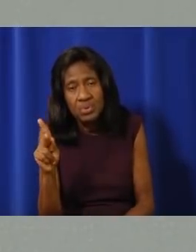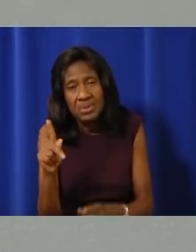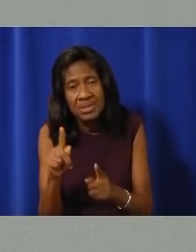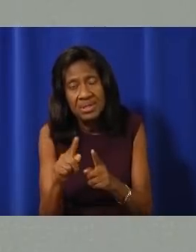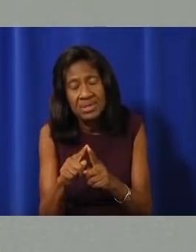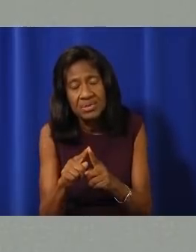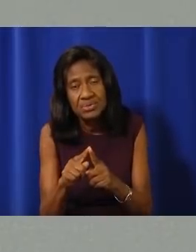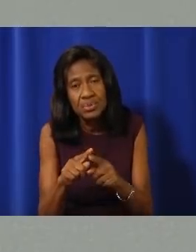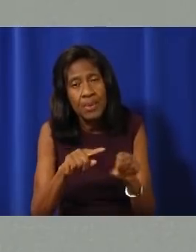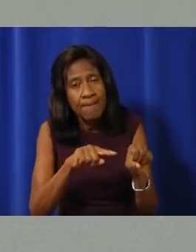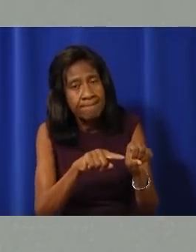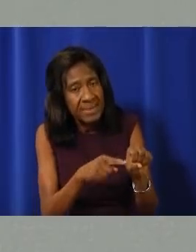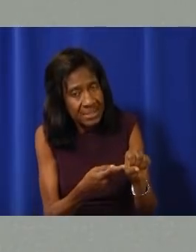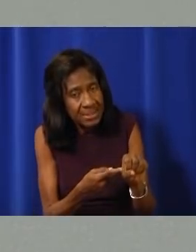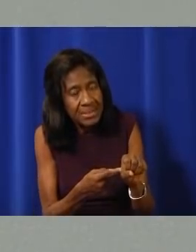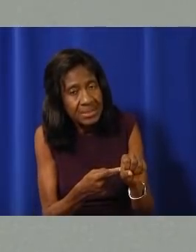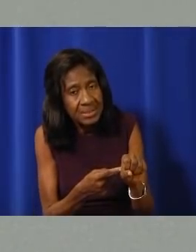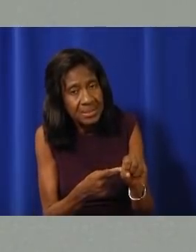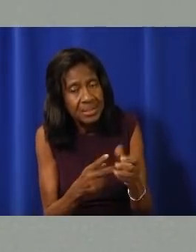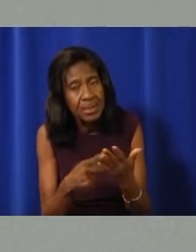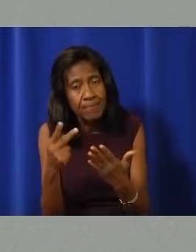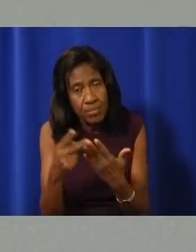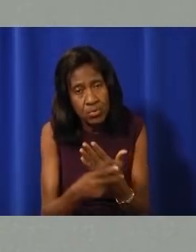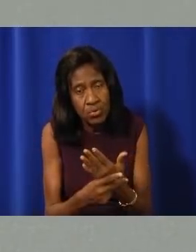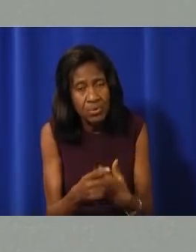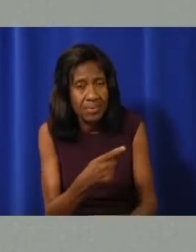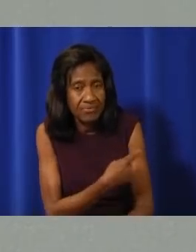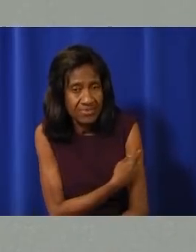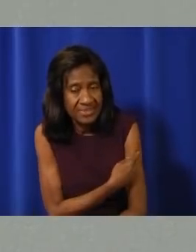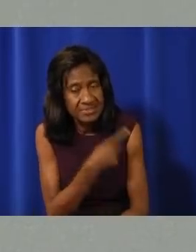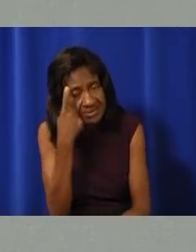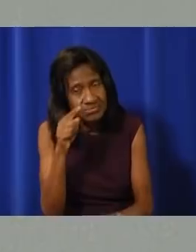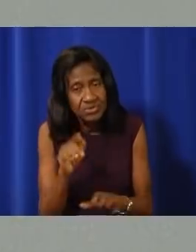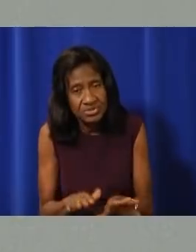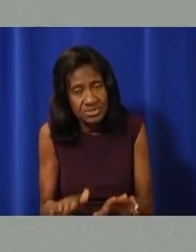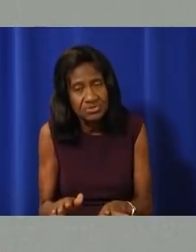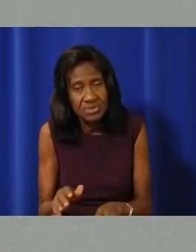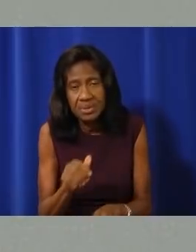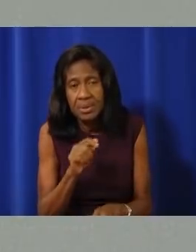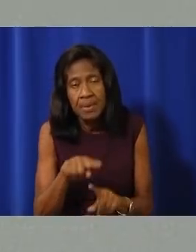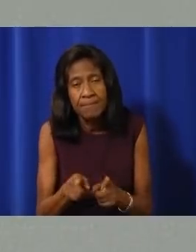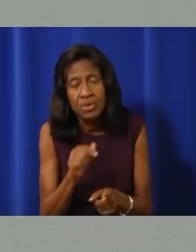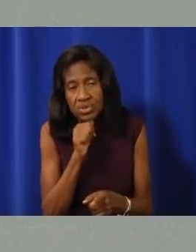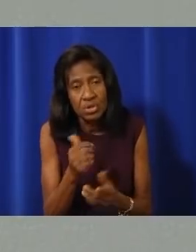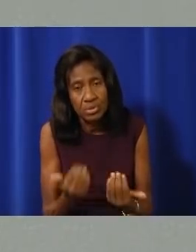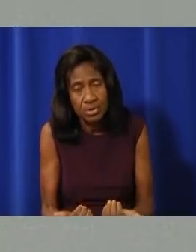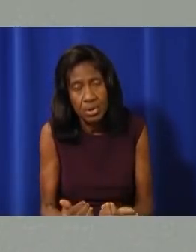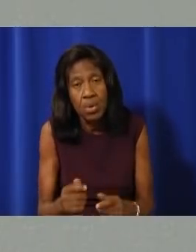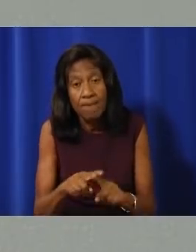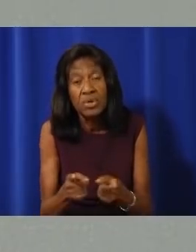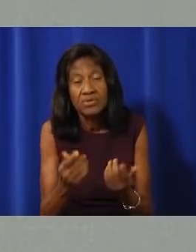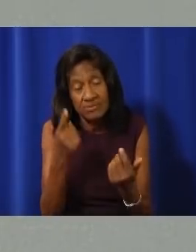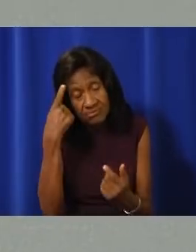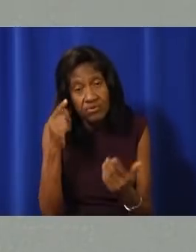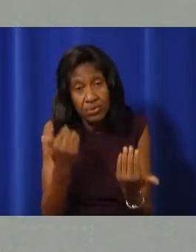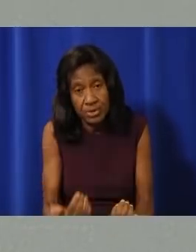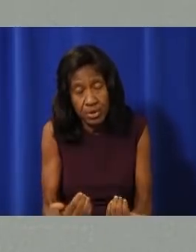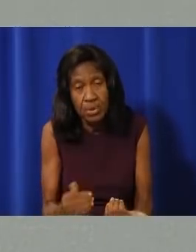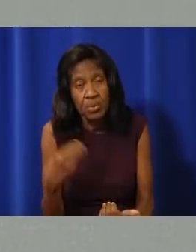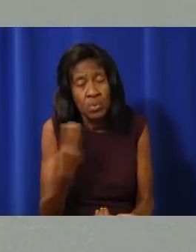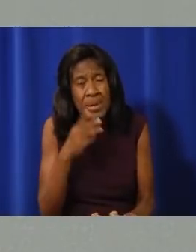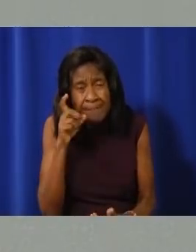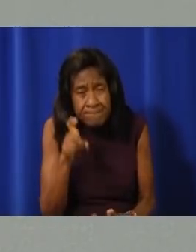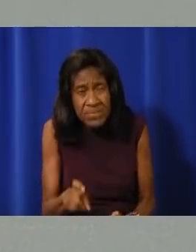for children. At the moment, we all know that that isn't possible. We need to have that solid wall of vaccinated